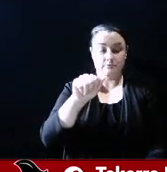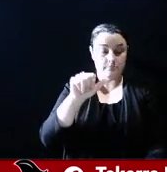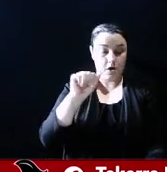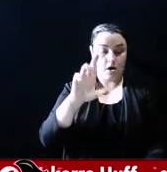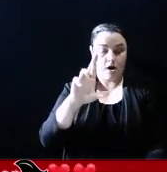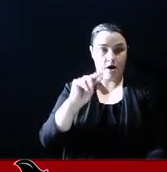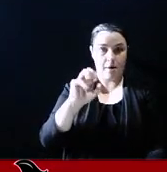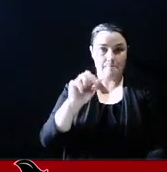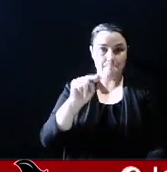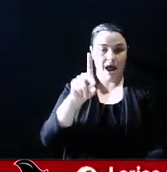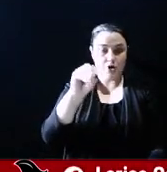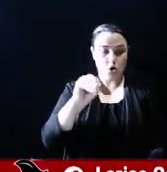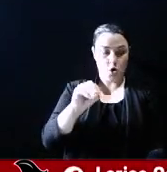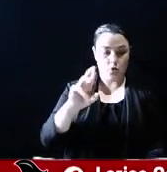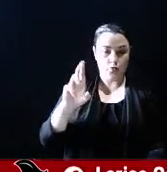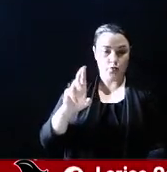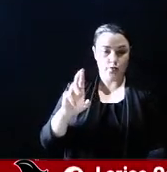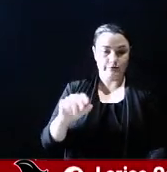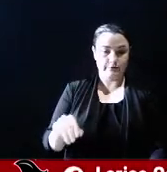Armando Ruiz.